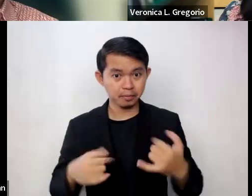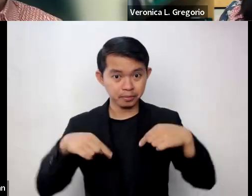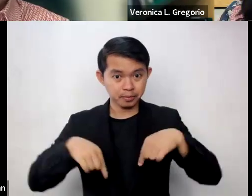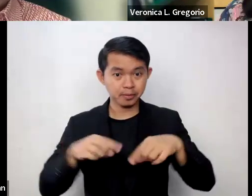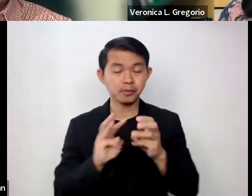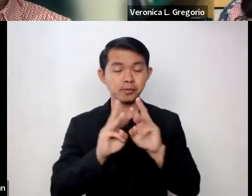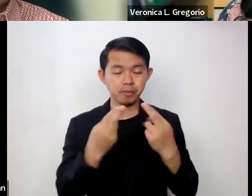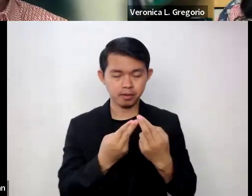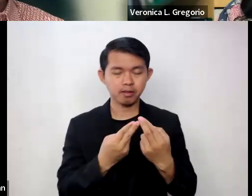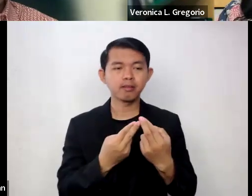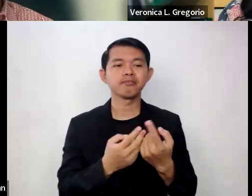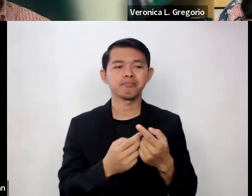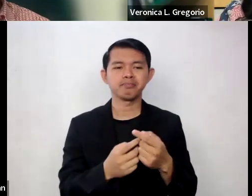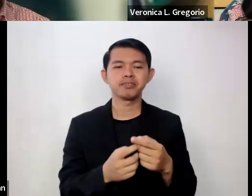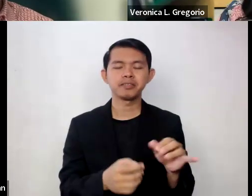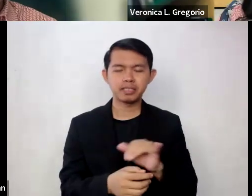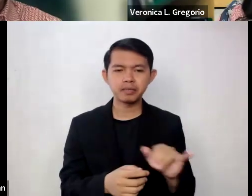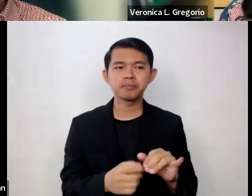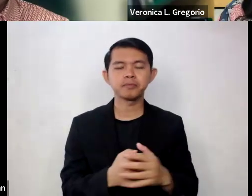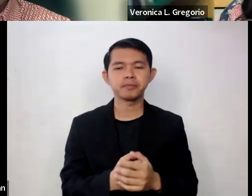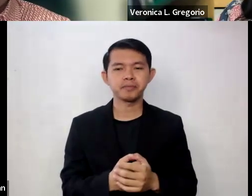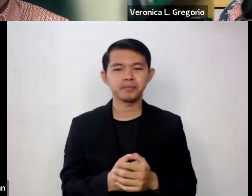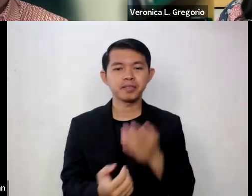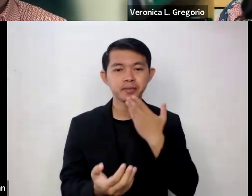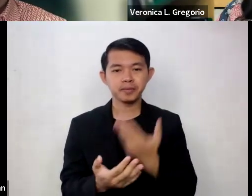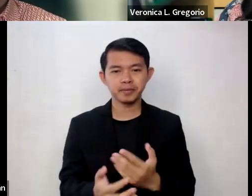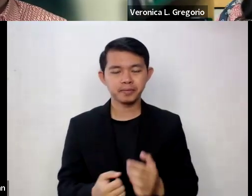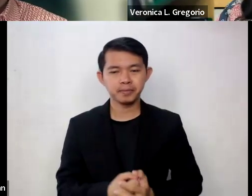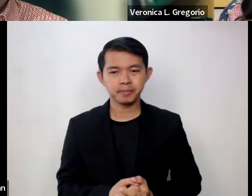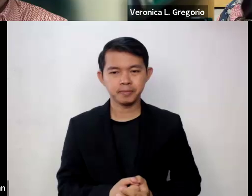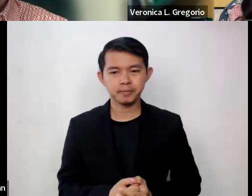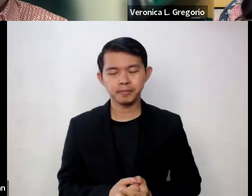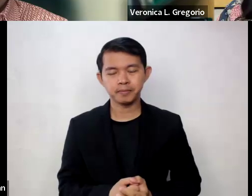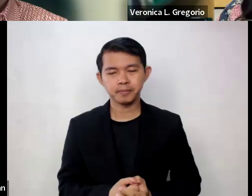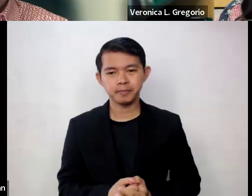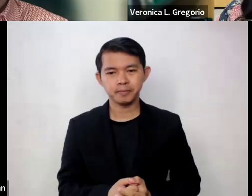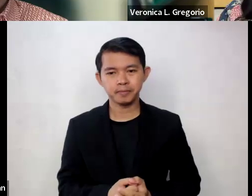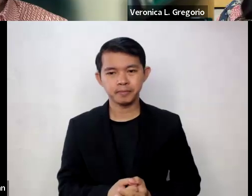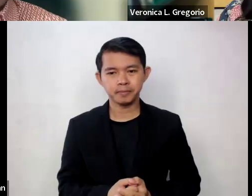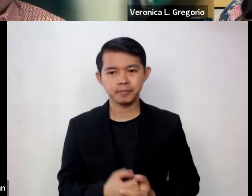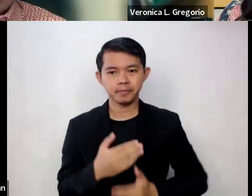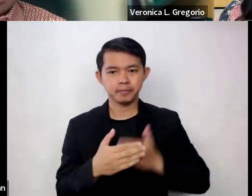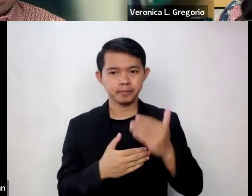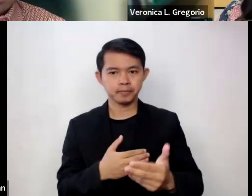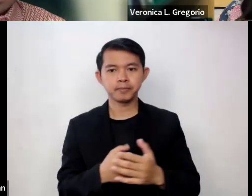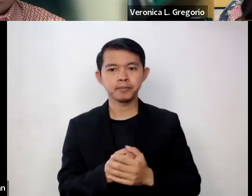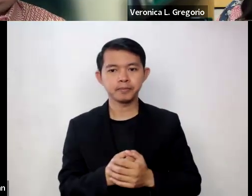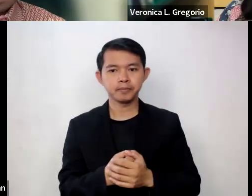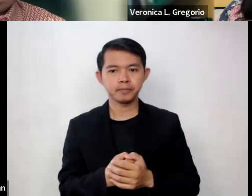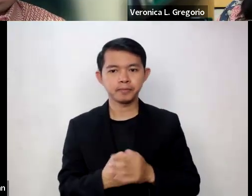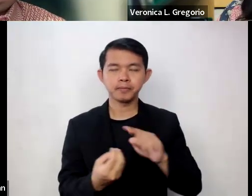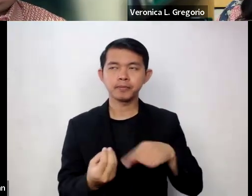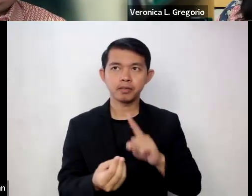a response. So, yeah, it's a good thing. And I guess another thing would be yung